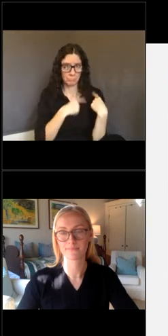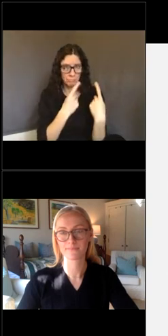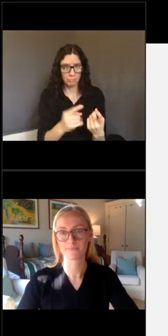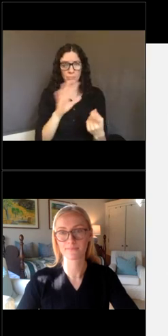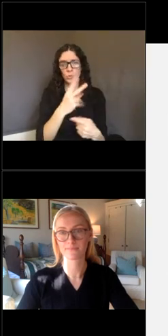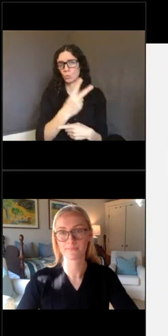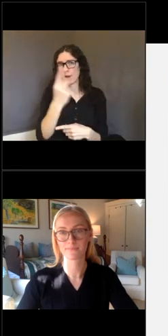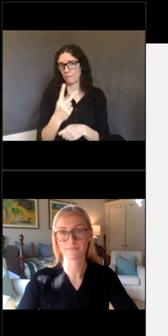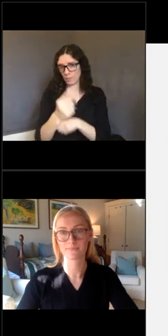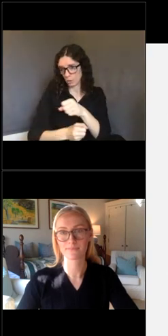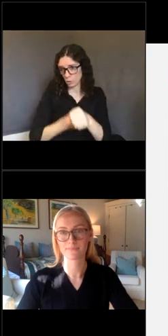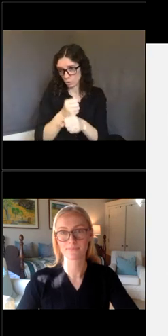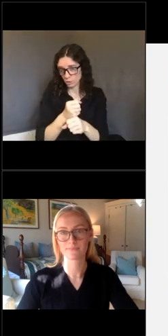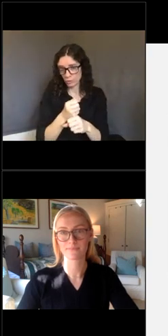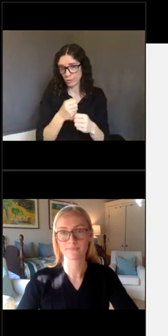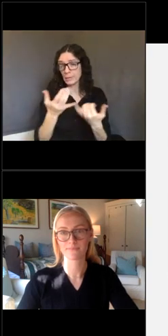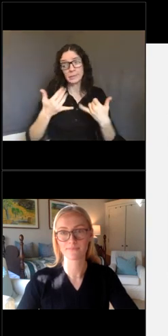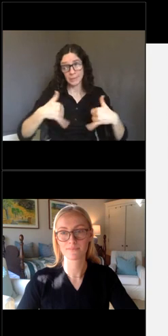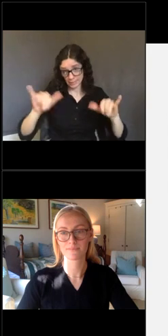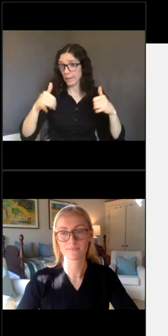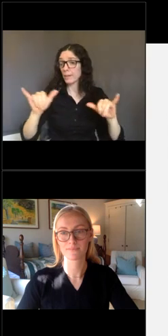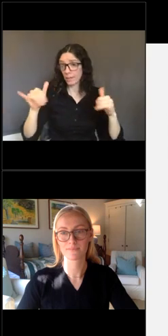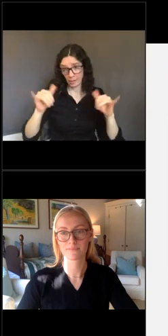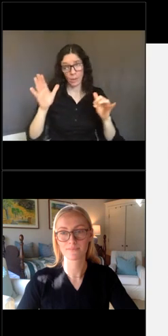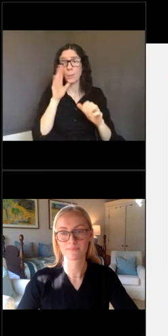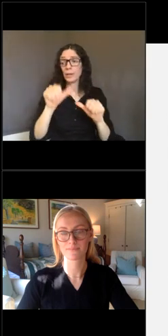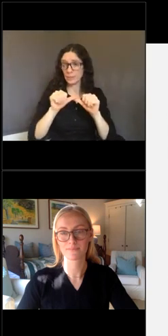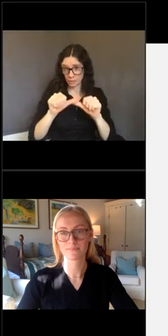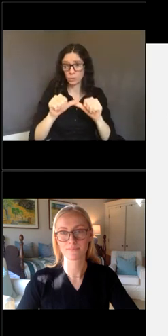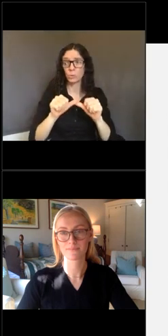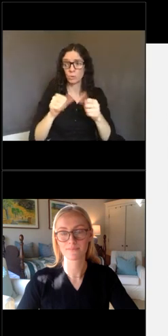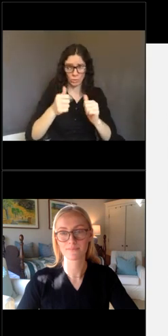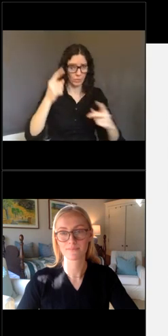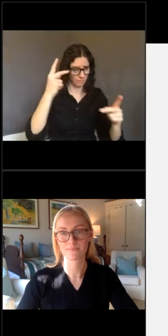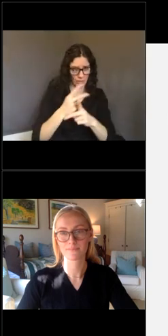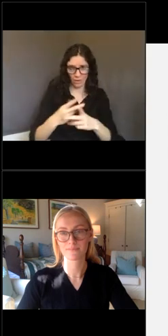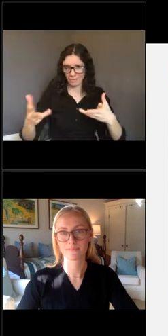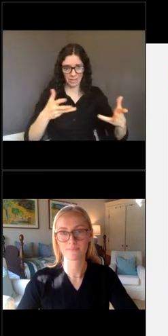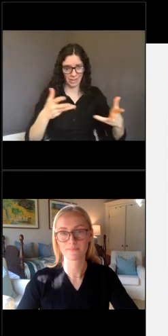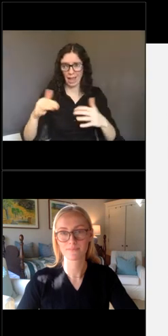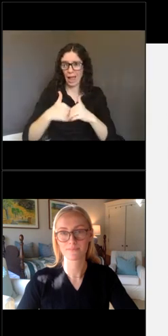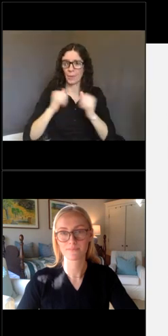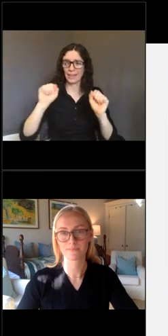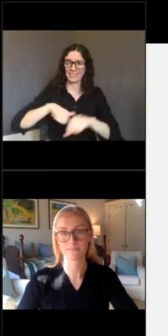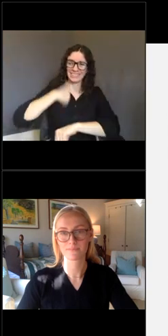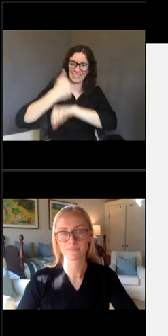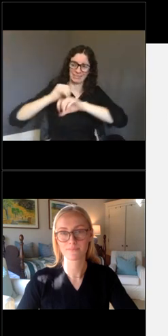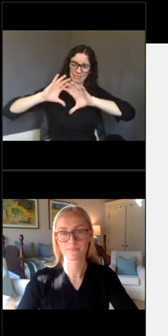They're still scheduled to continue. But